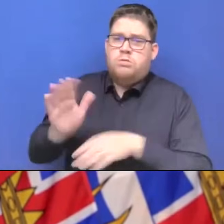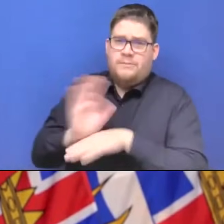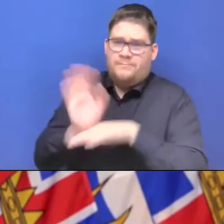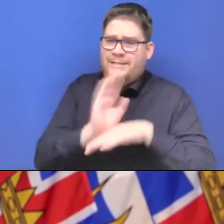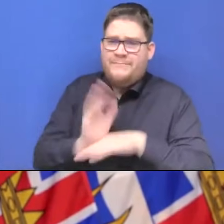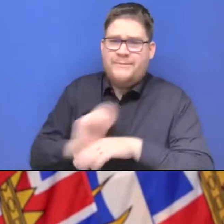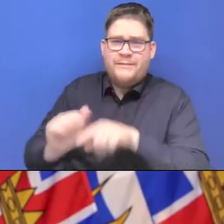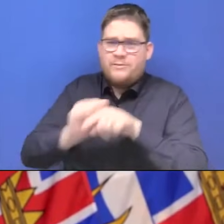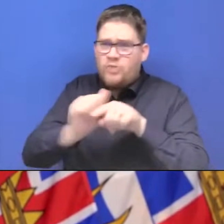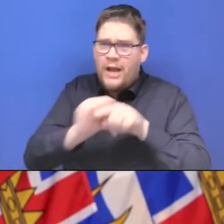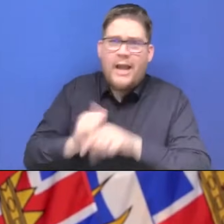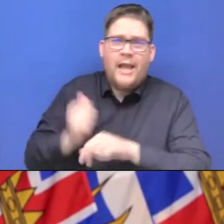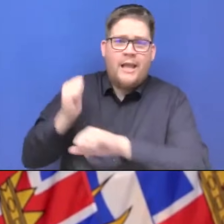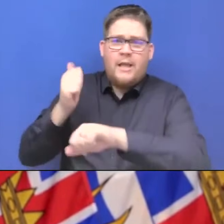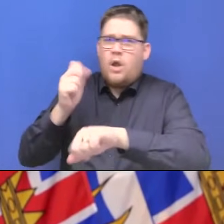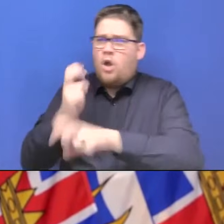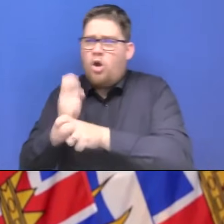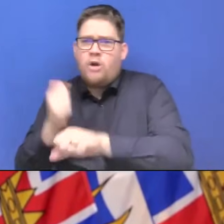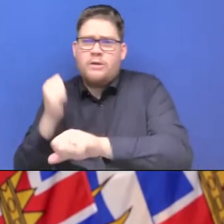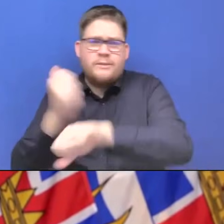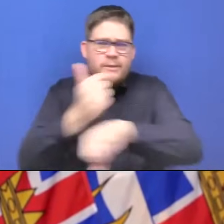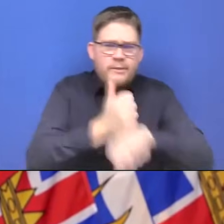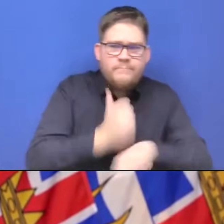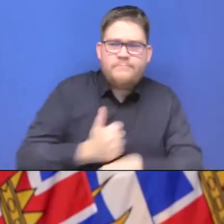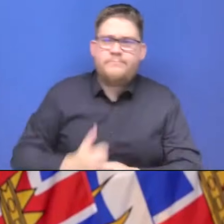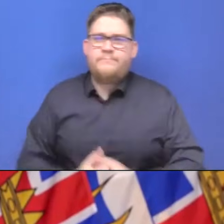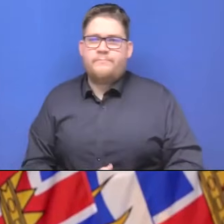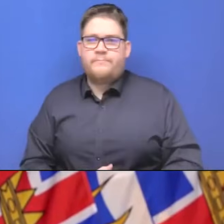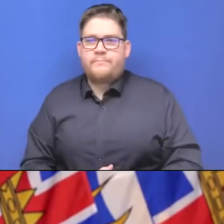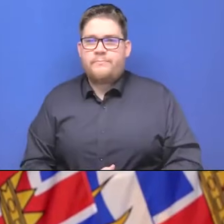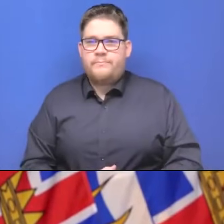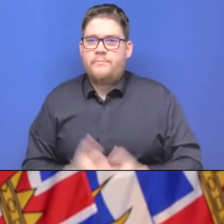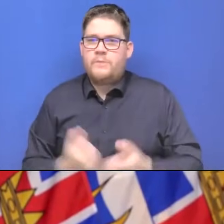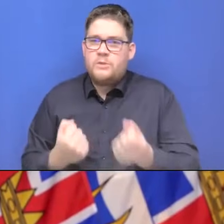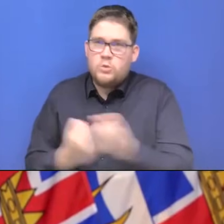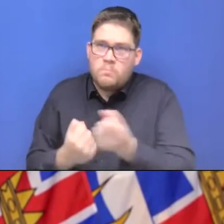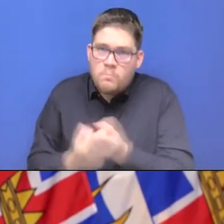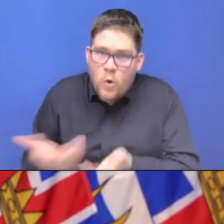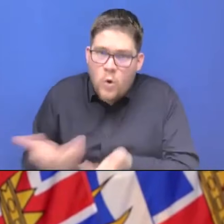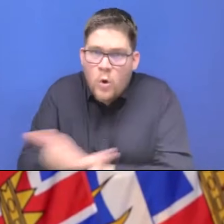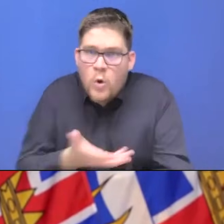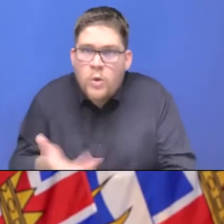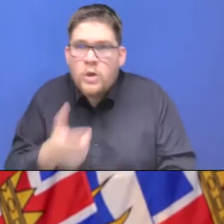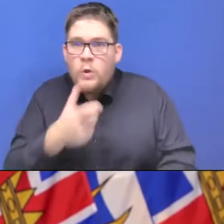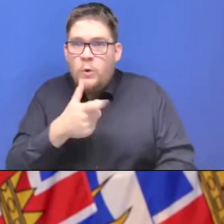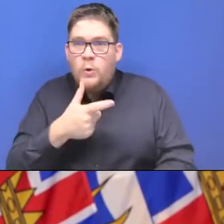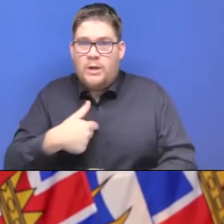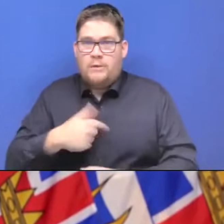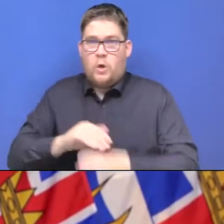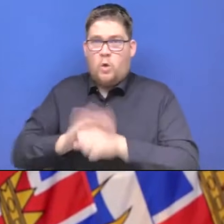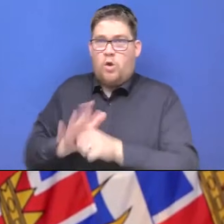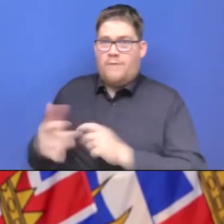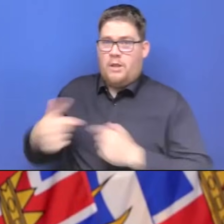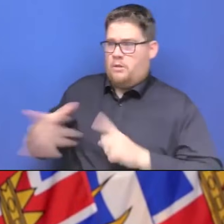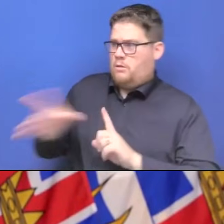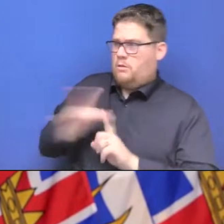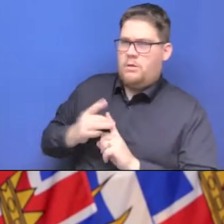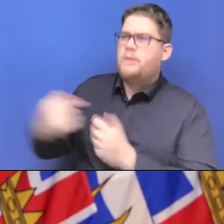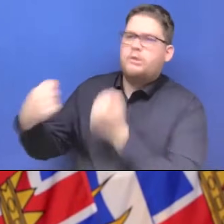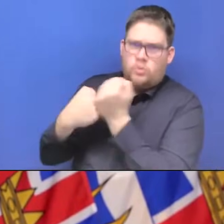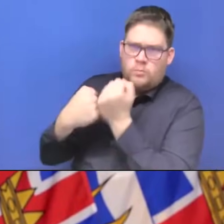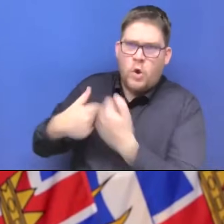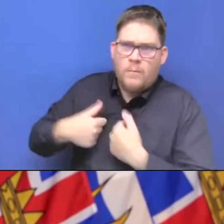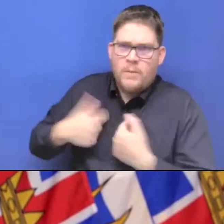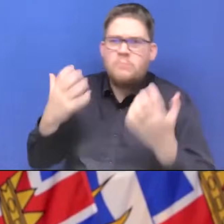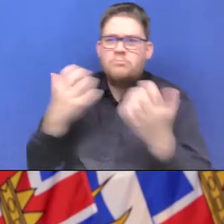dealing with the challenges of a diagnosis of COVID-19. Finally, I want to speak about